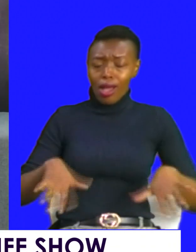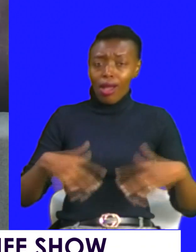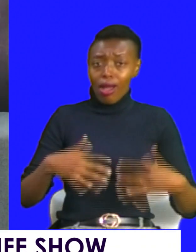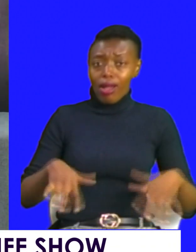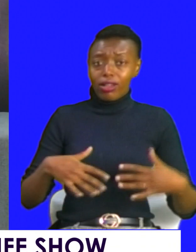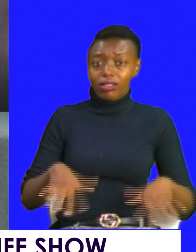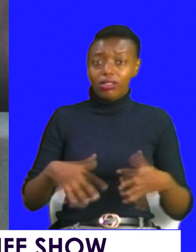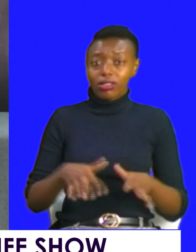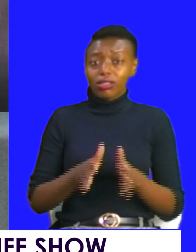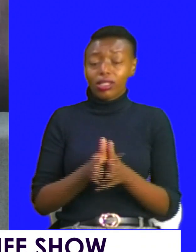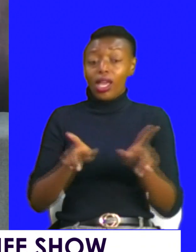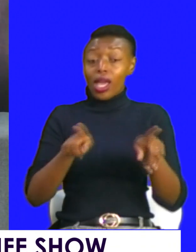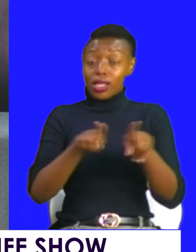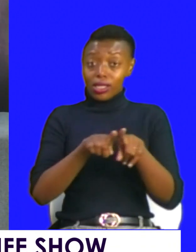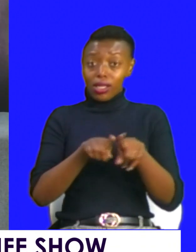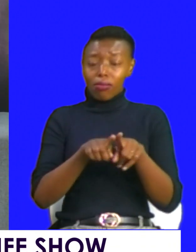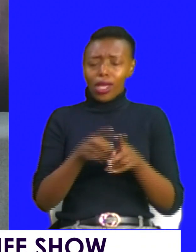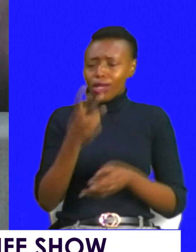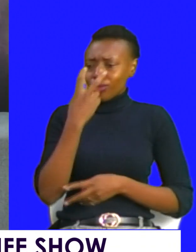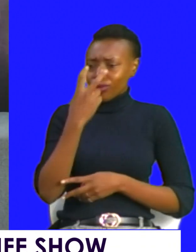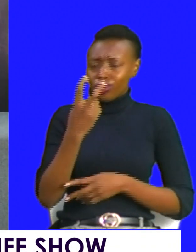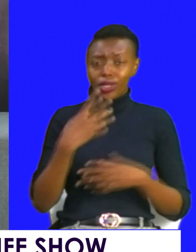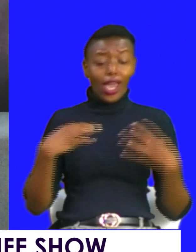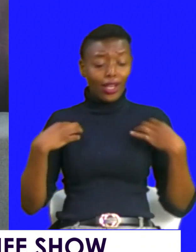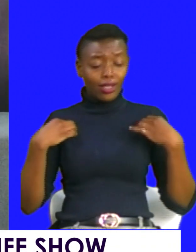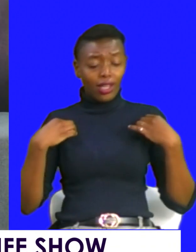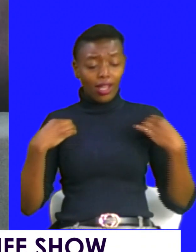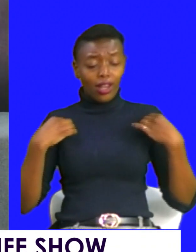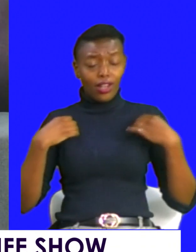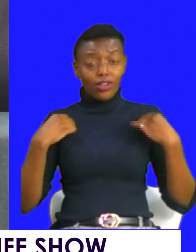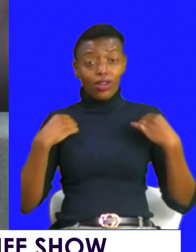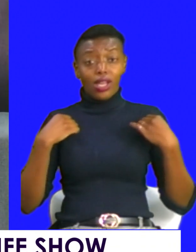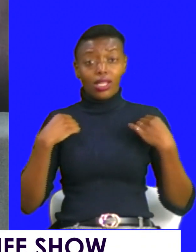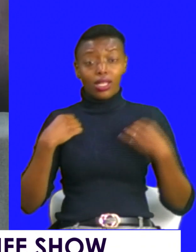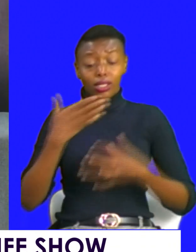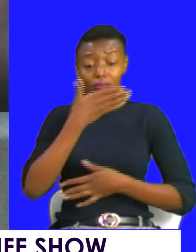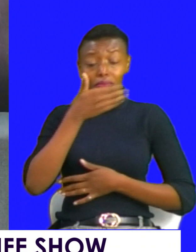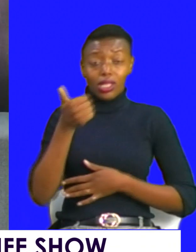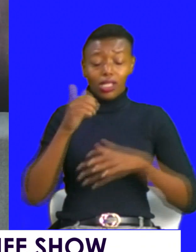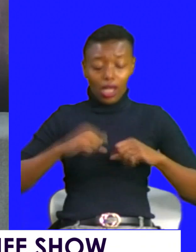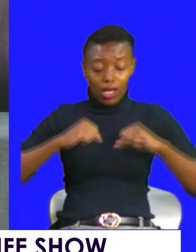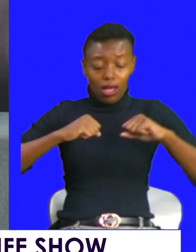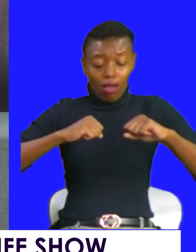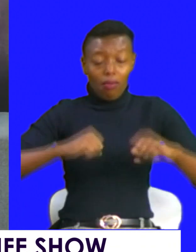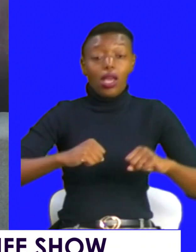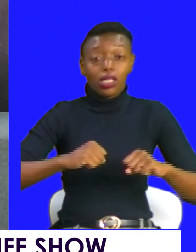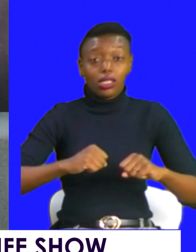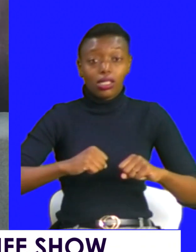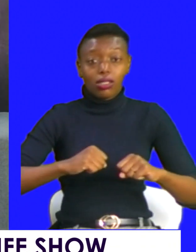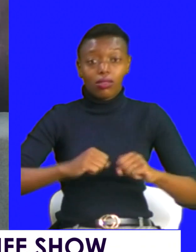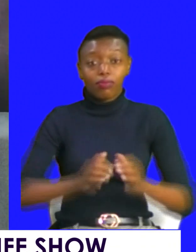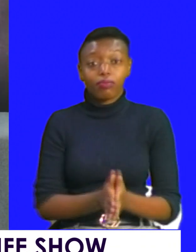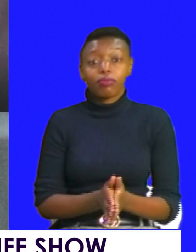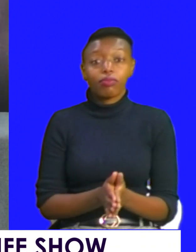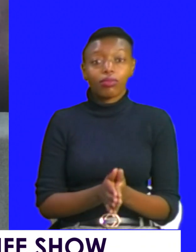part. You have to look the part. How does he dress? Okay? Oh my. Yes. Now you're talking of dressing psychology here.